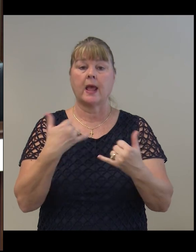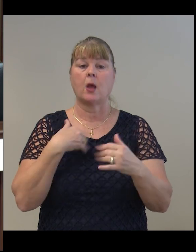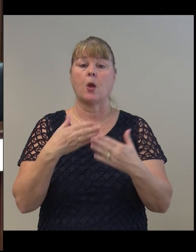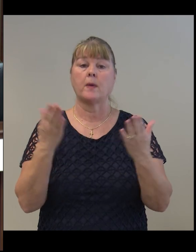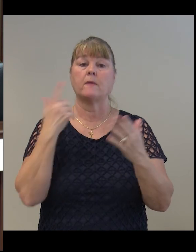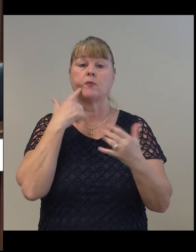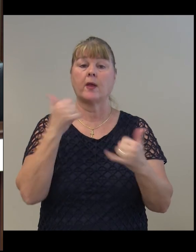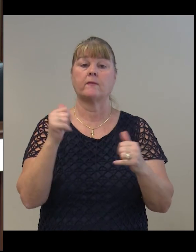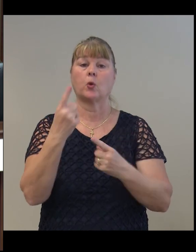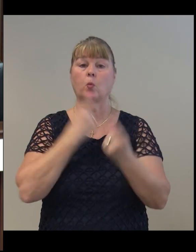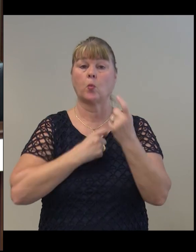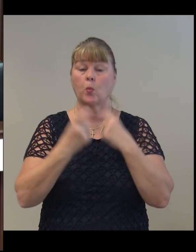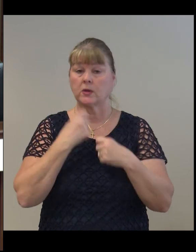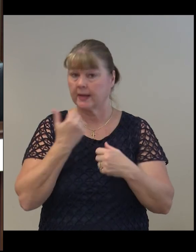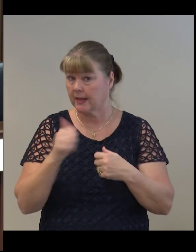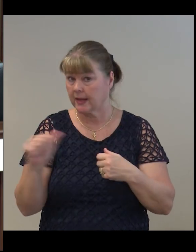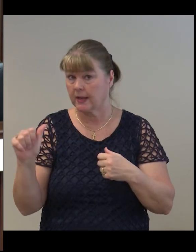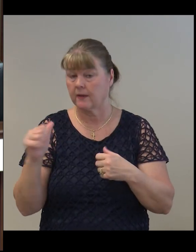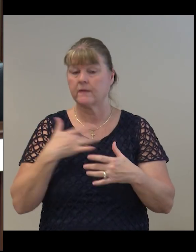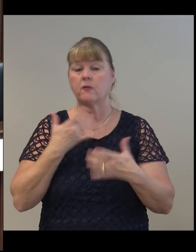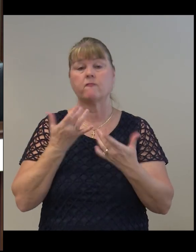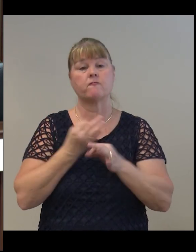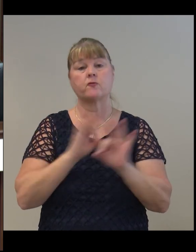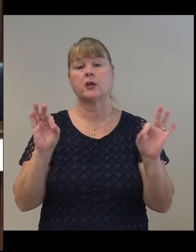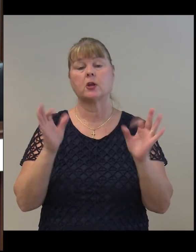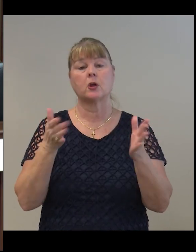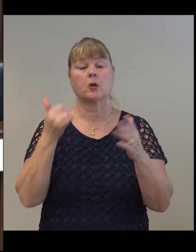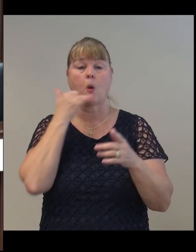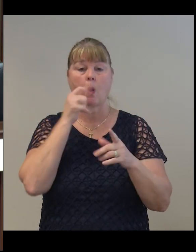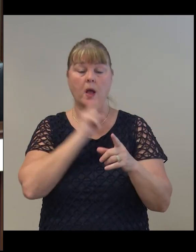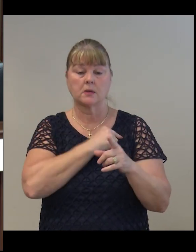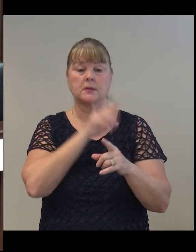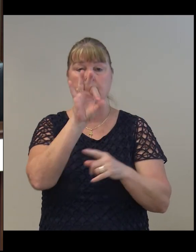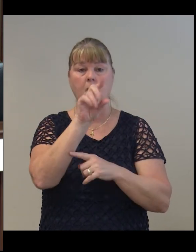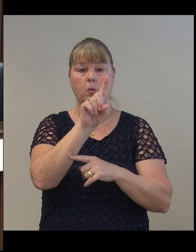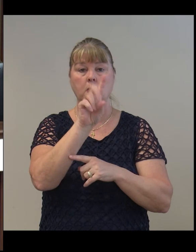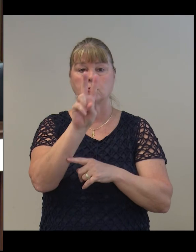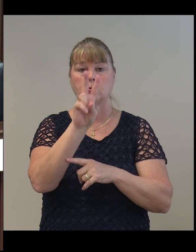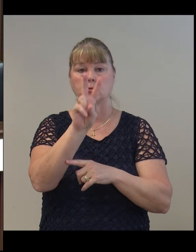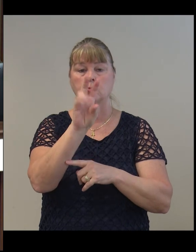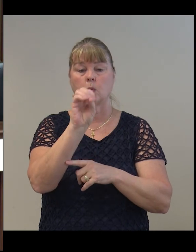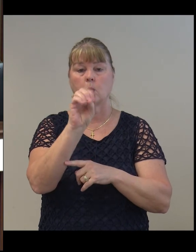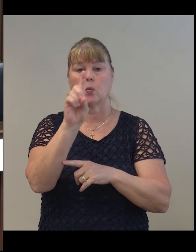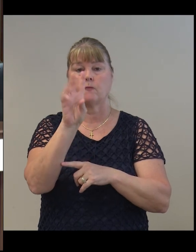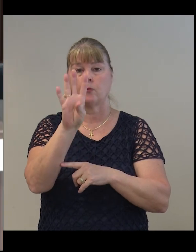now I'd like to open it up. If you have any questions, feel free to call us at